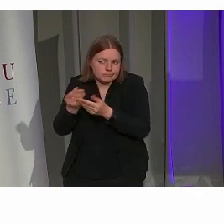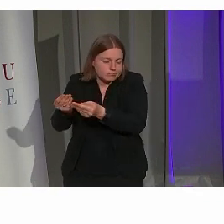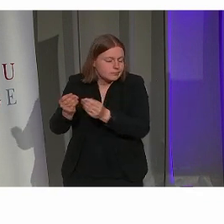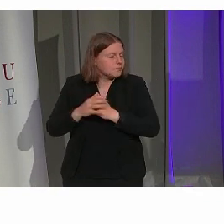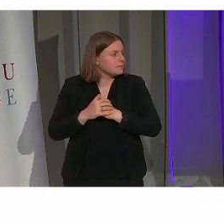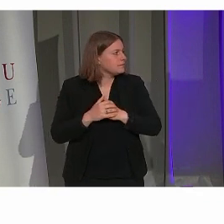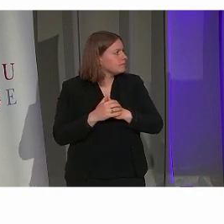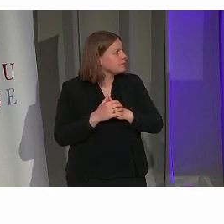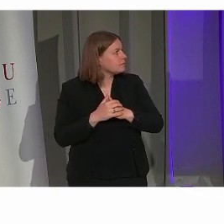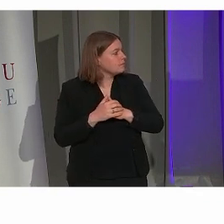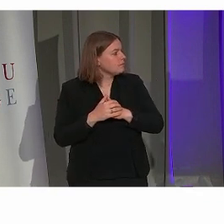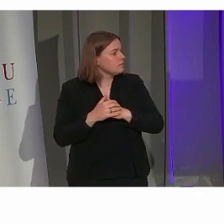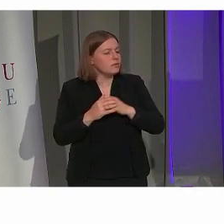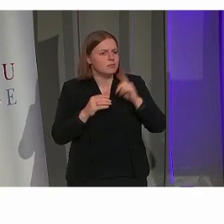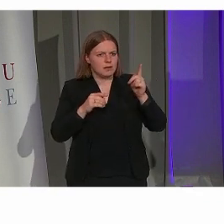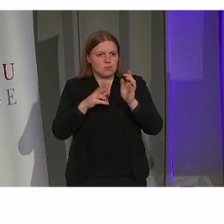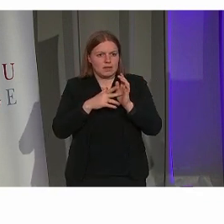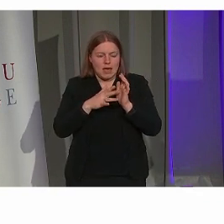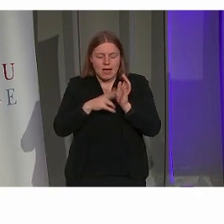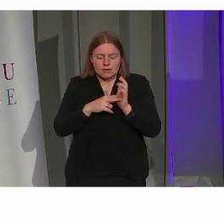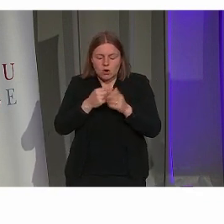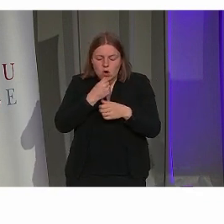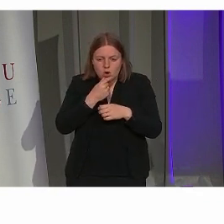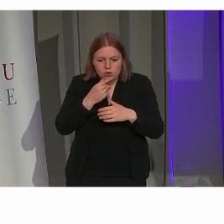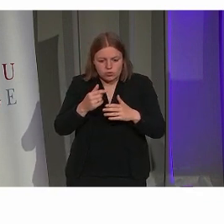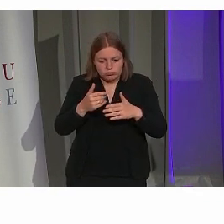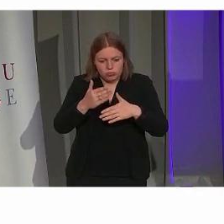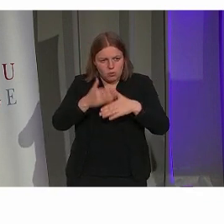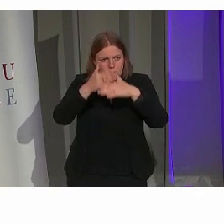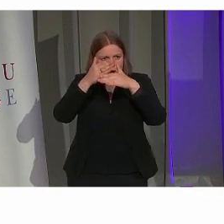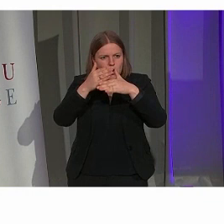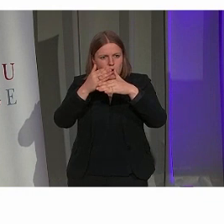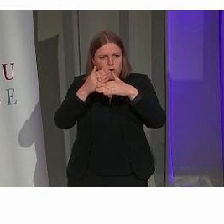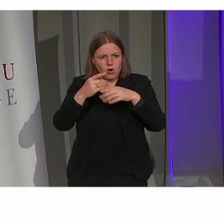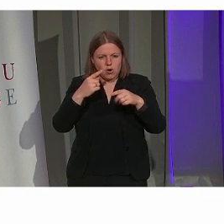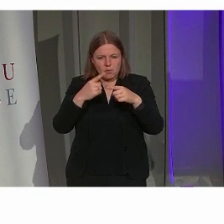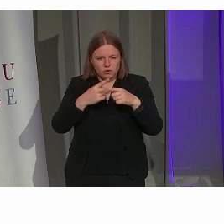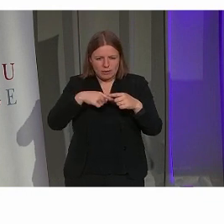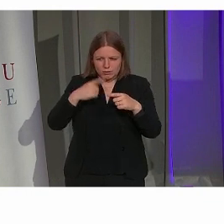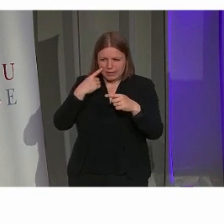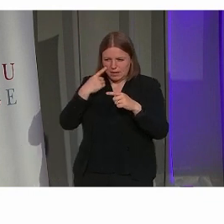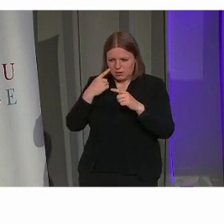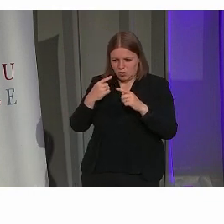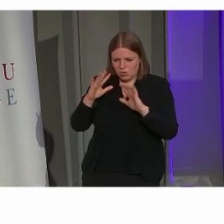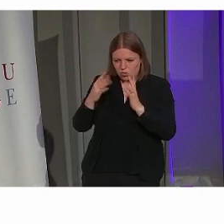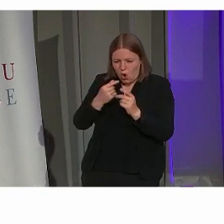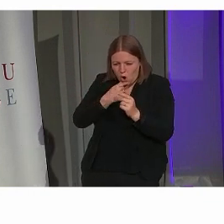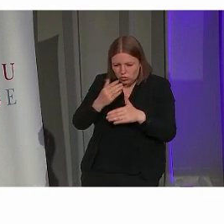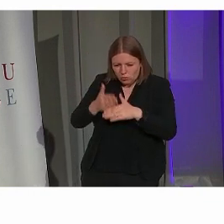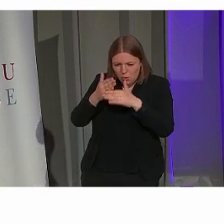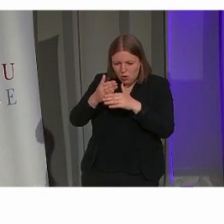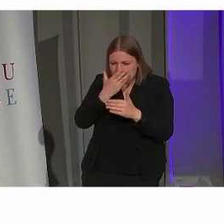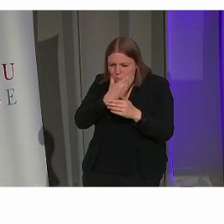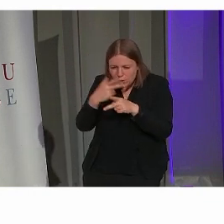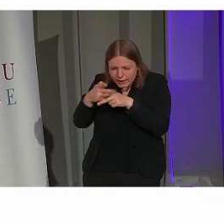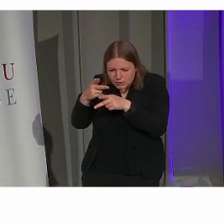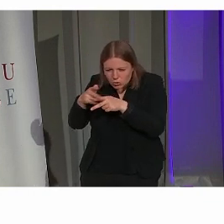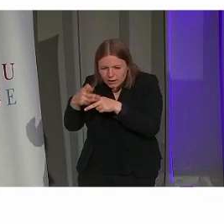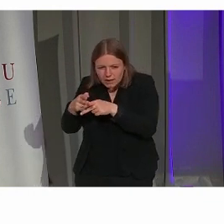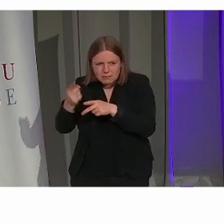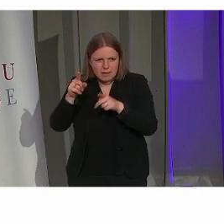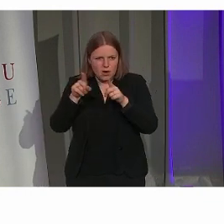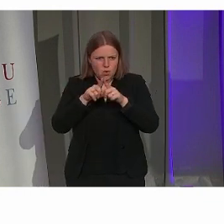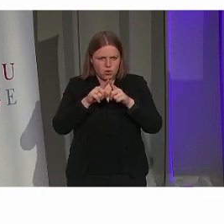into the historic setting, together with the careful restoration of traditional buildings, provide an appropriate setting